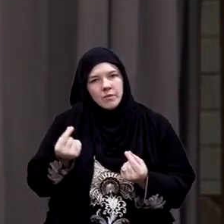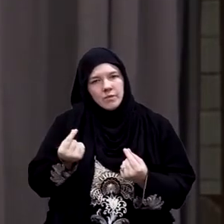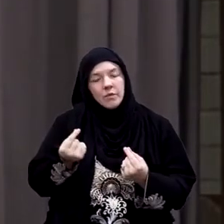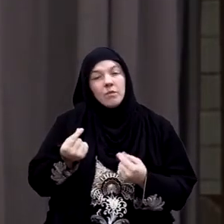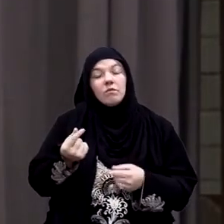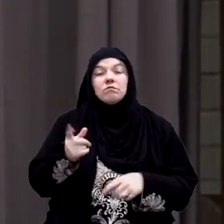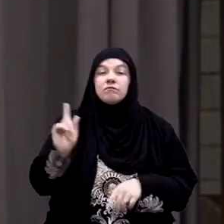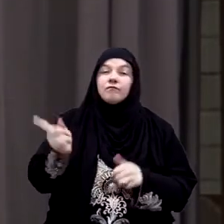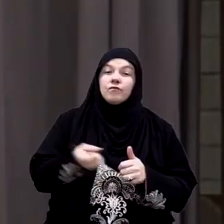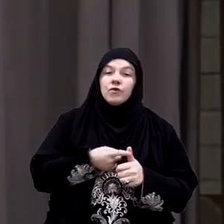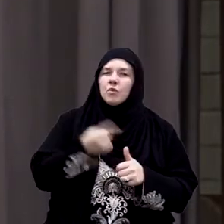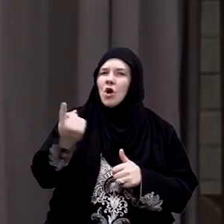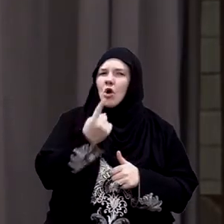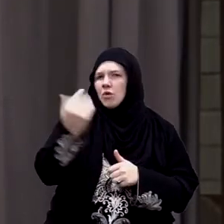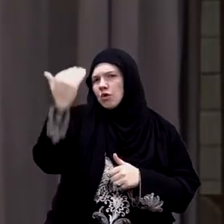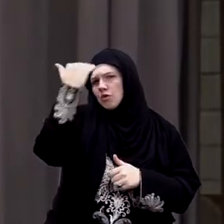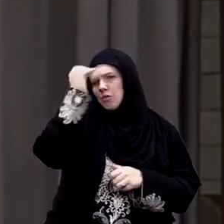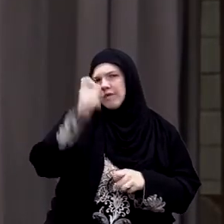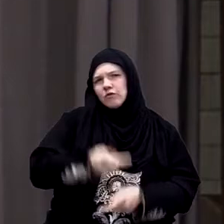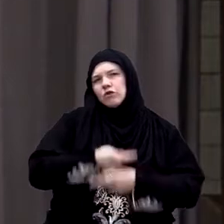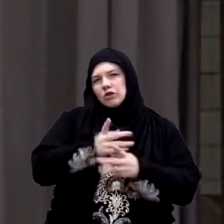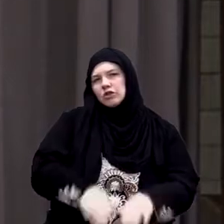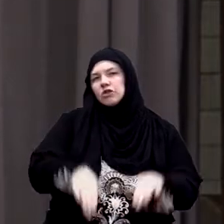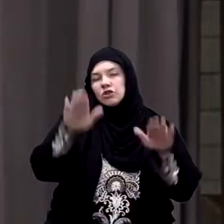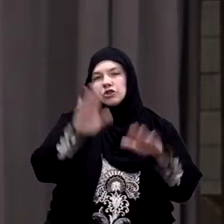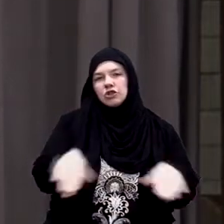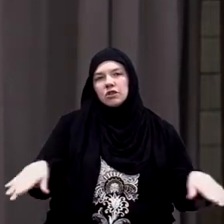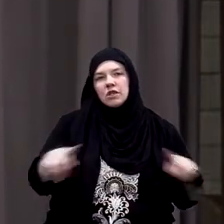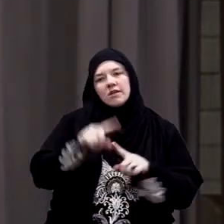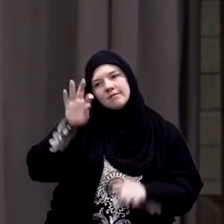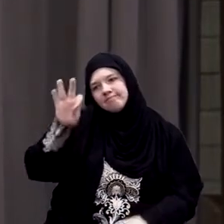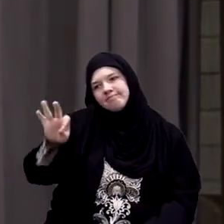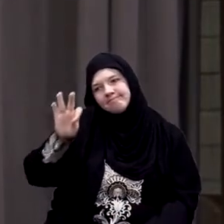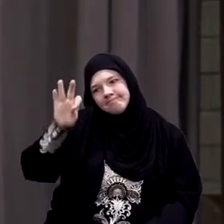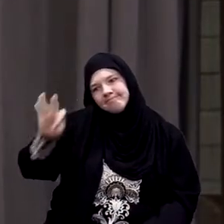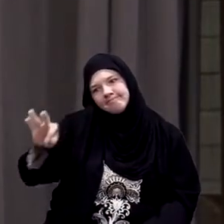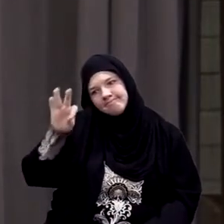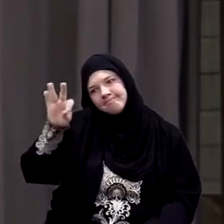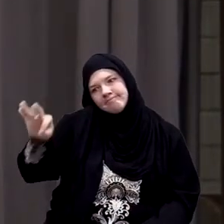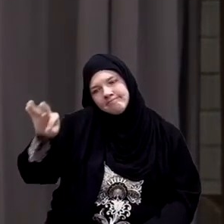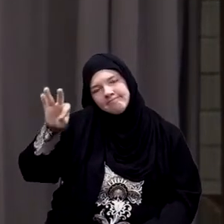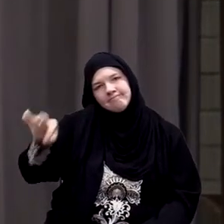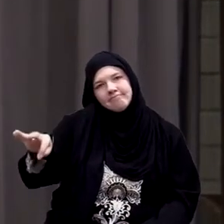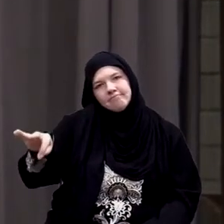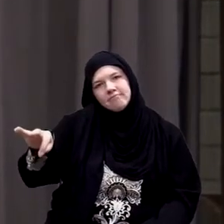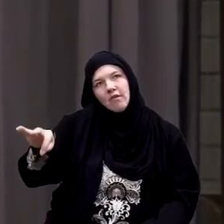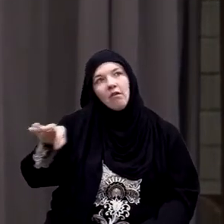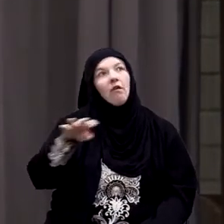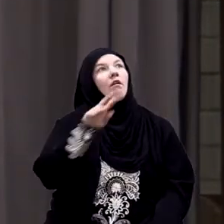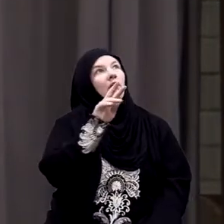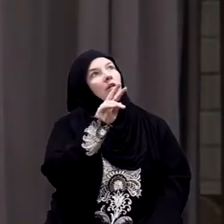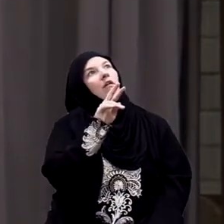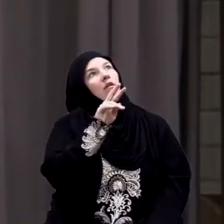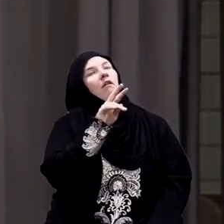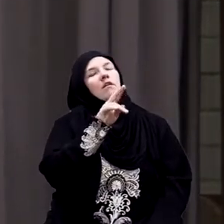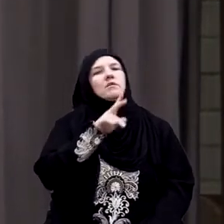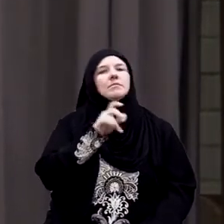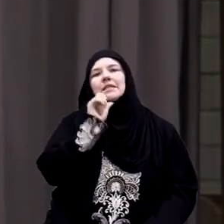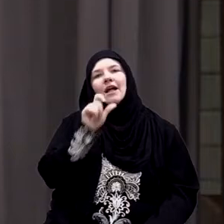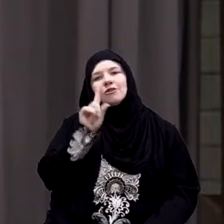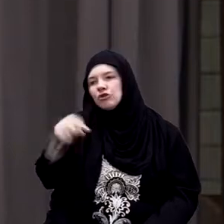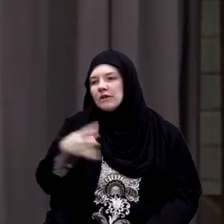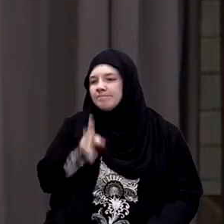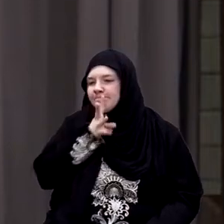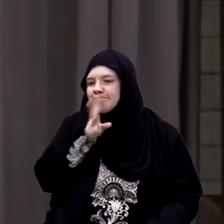We always think about raising children as preaching to children, but that's not what we should be talking